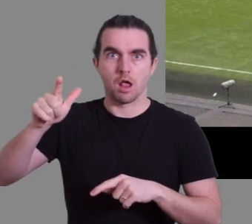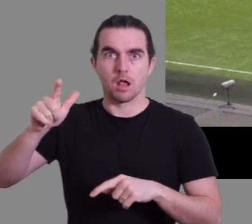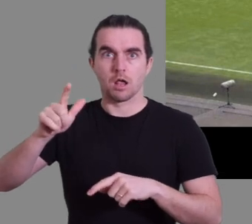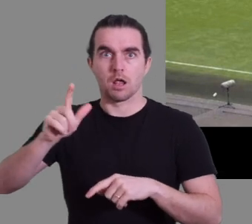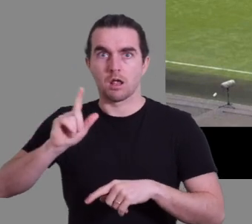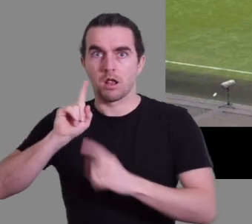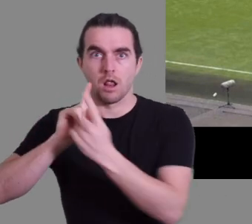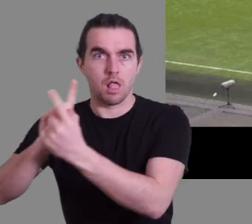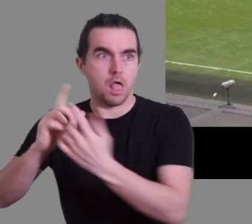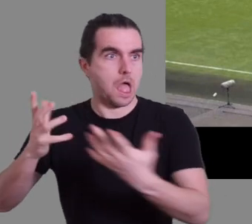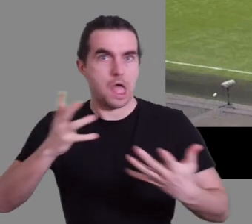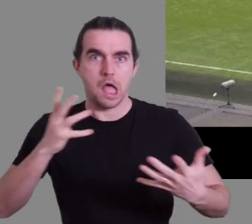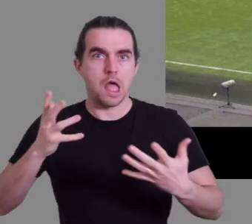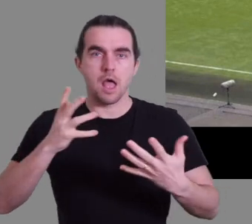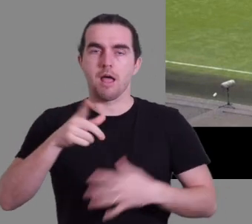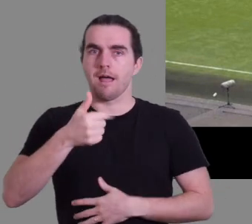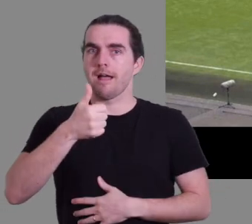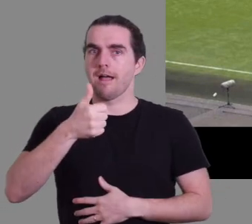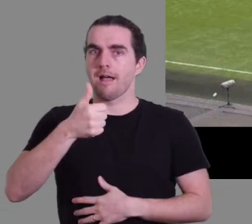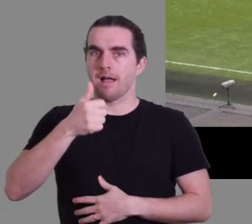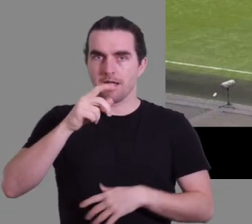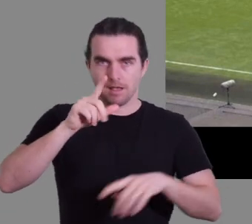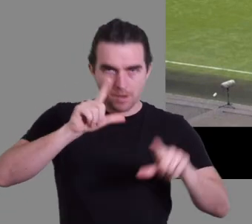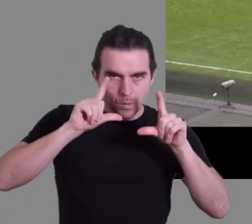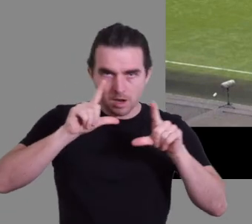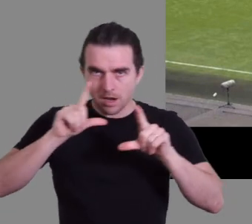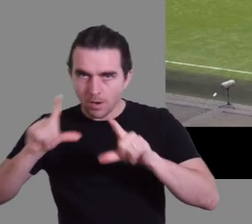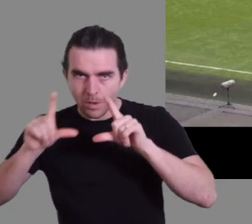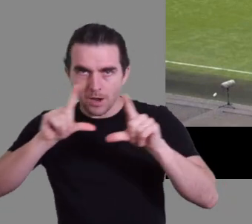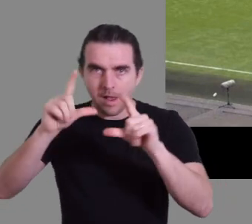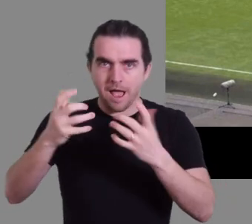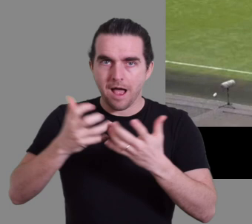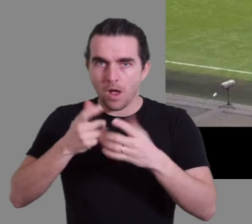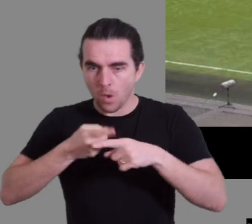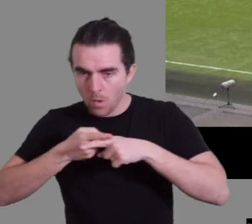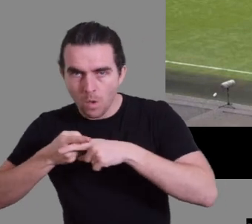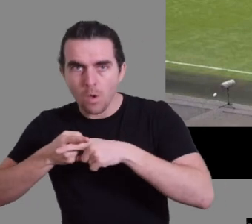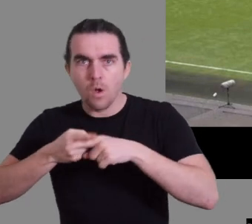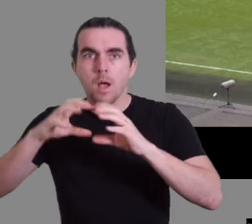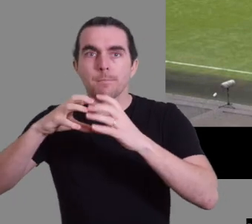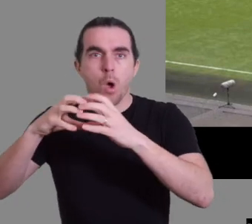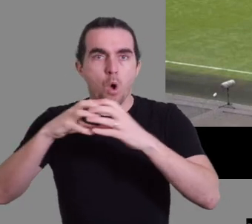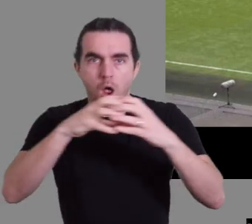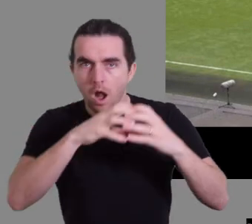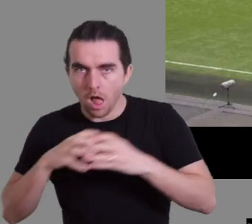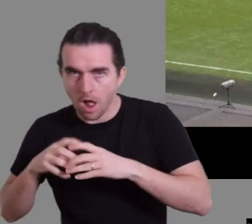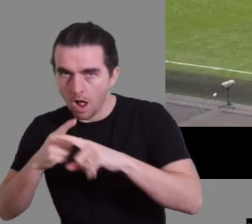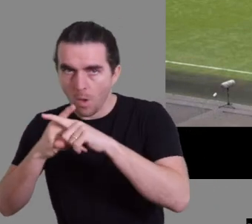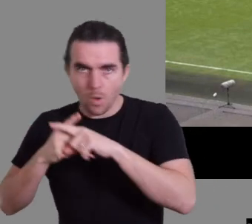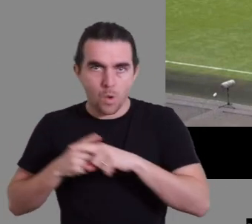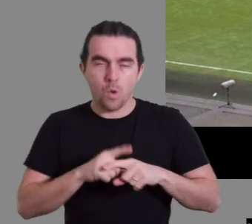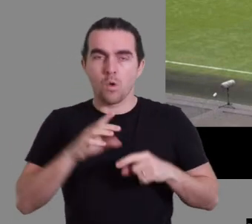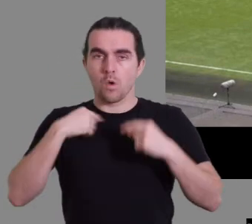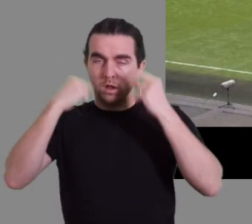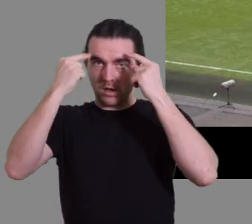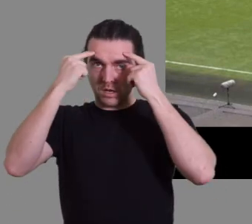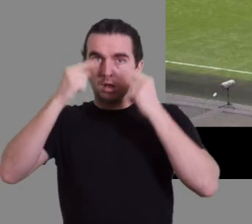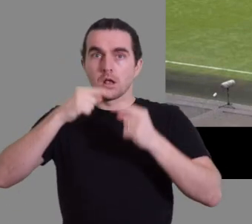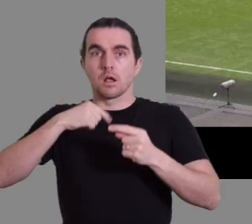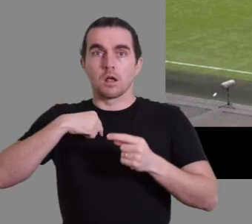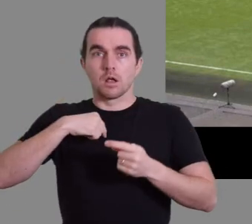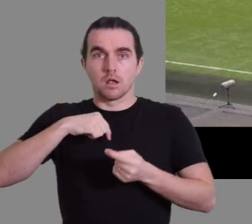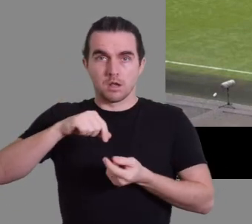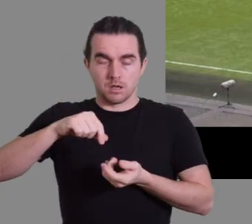yards away. And now that's ideal to zoom in with the quadrant off the ball. If in my head I'm drawing a circle around that, if